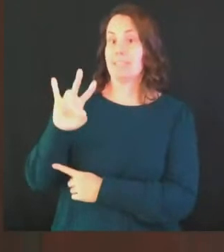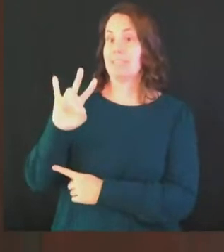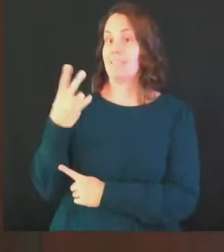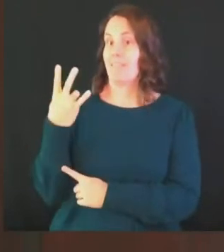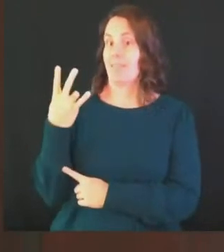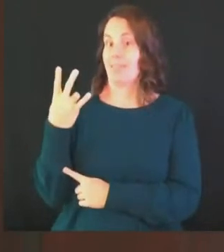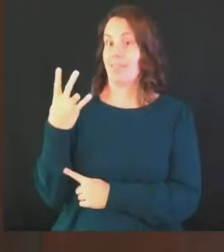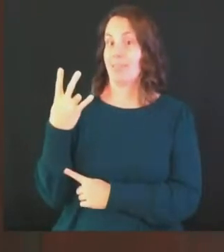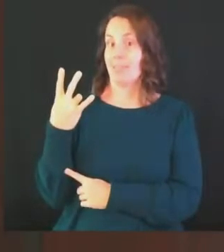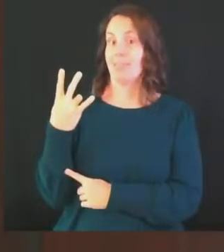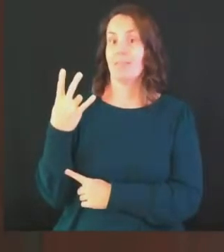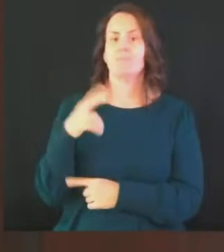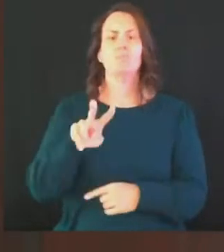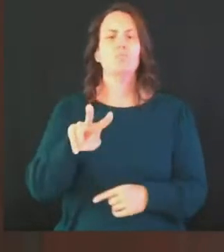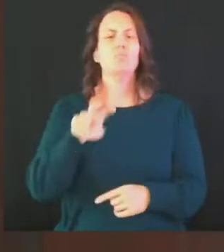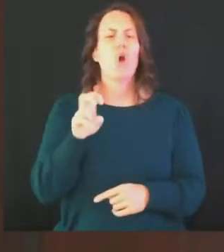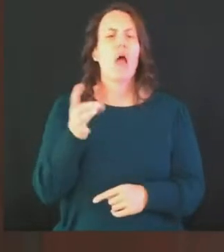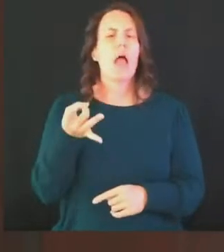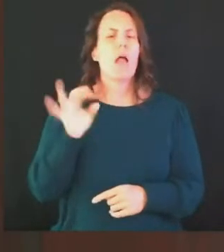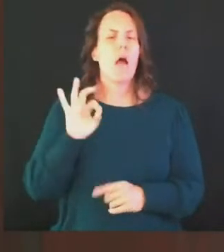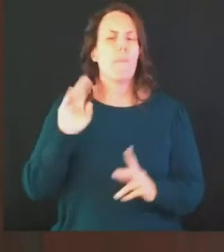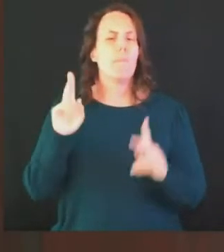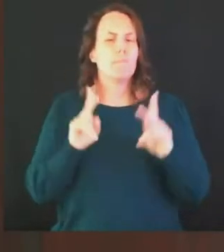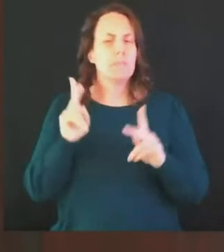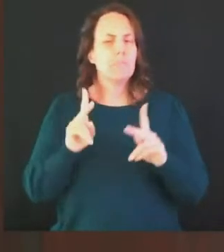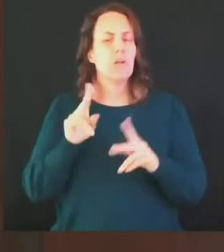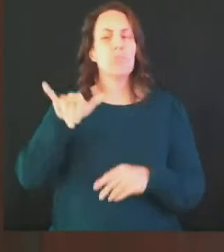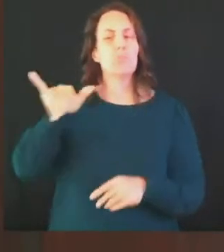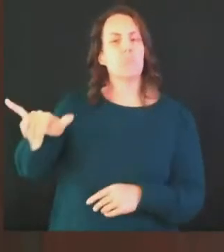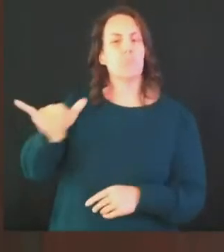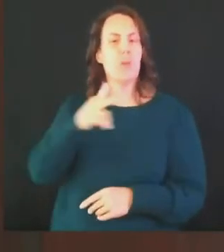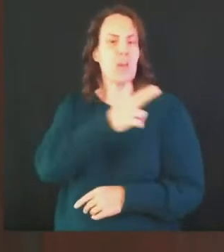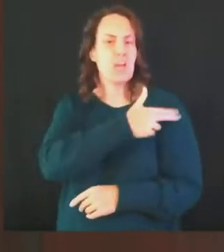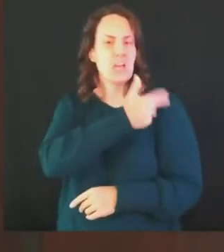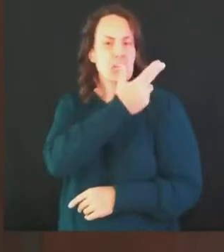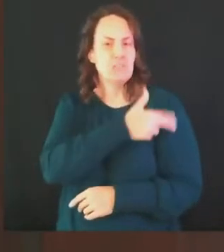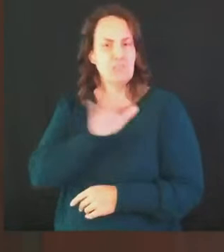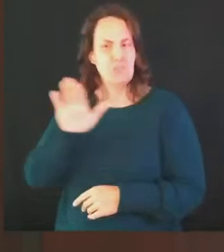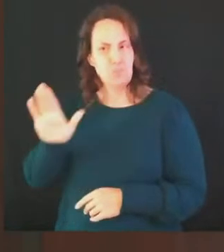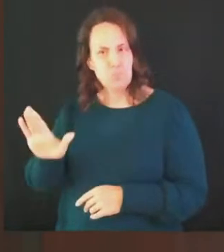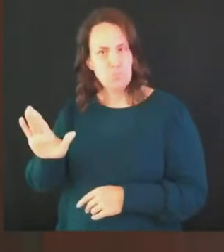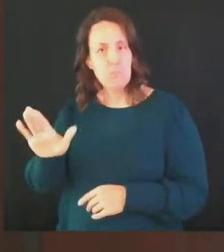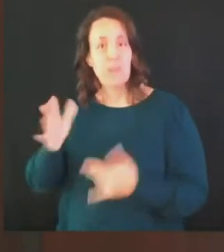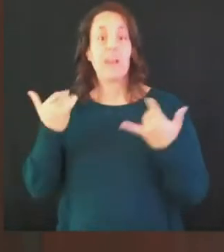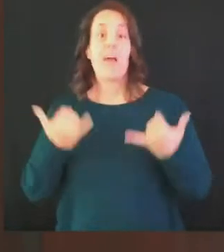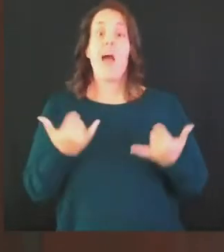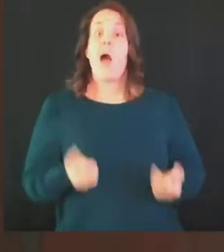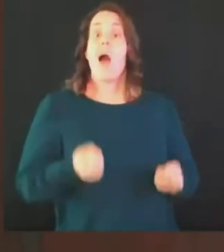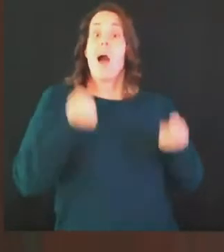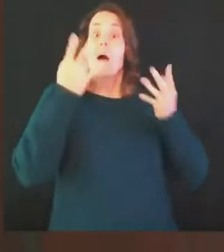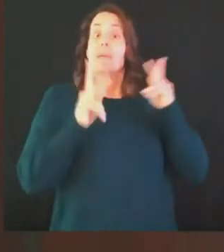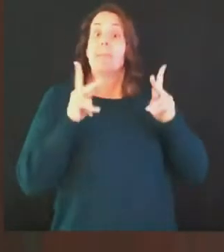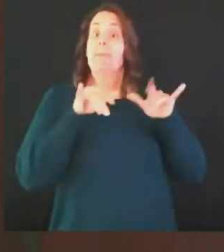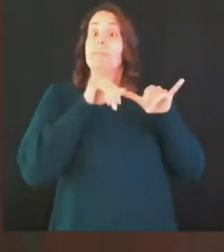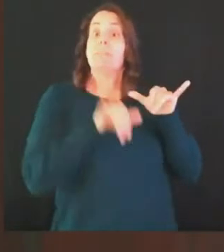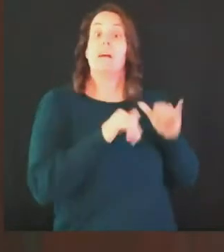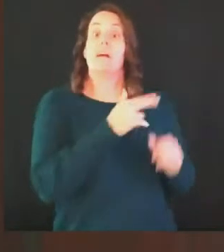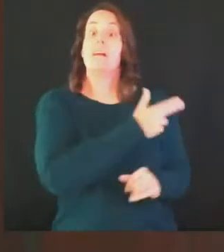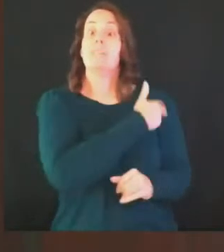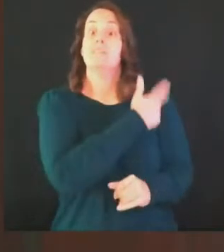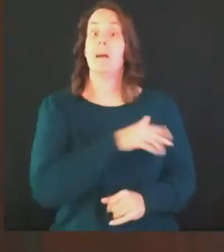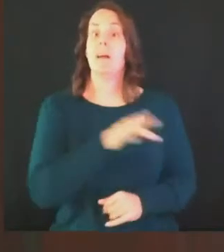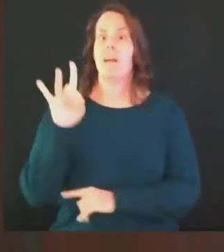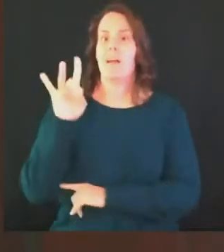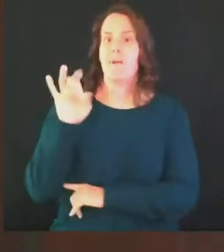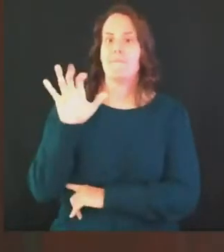that number has nearly tripled, with 853 hospitalizations as of yesterday, with a